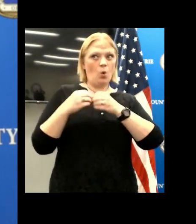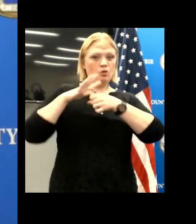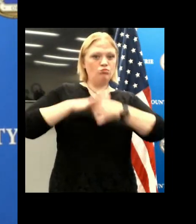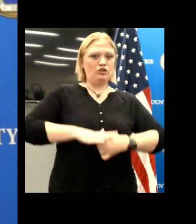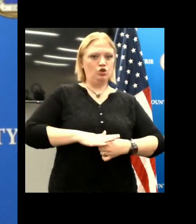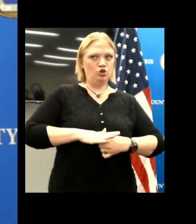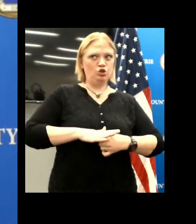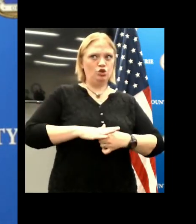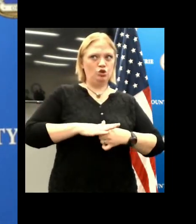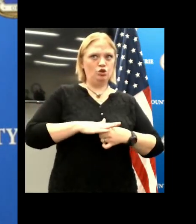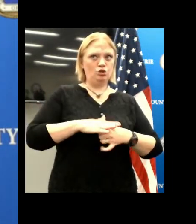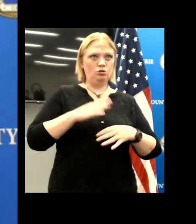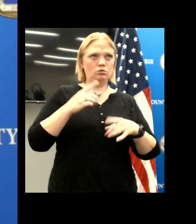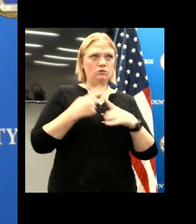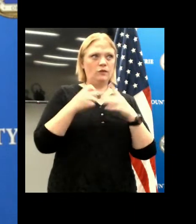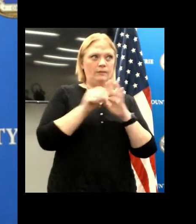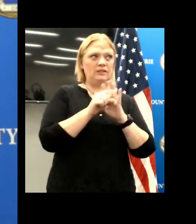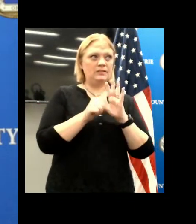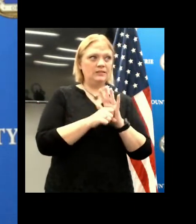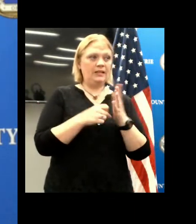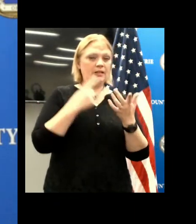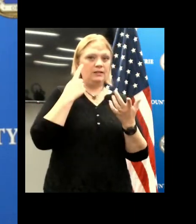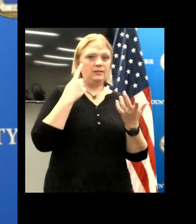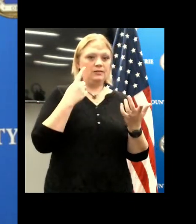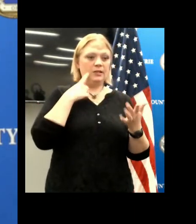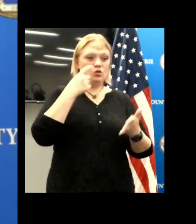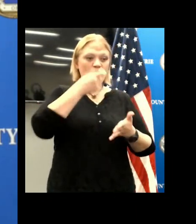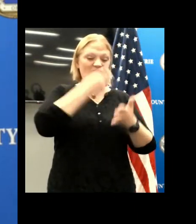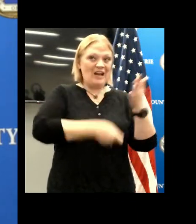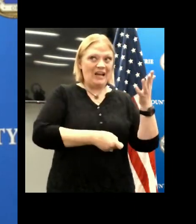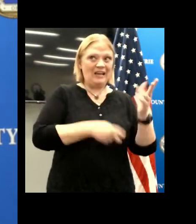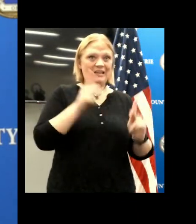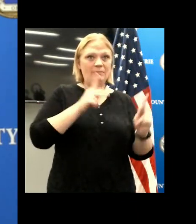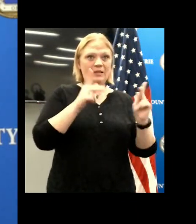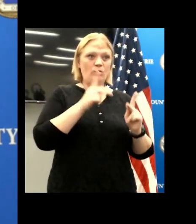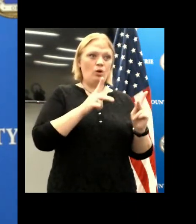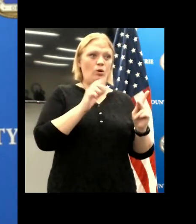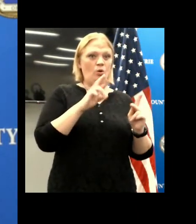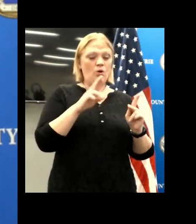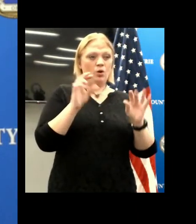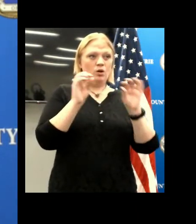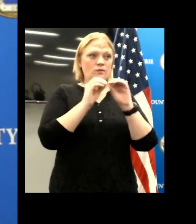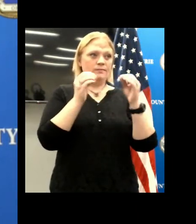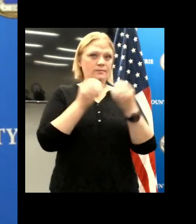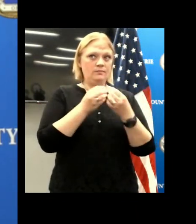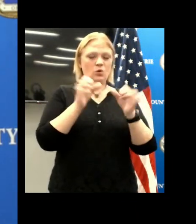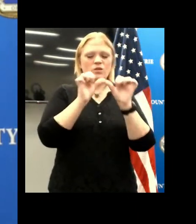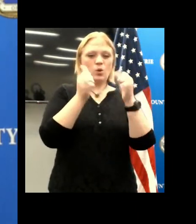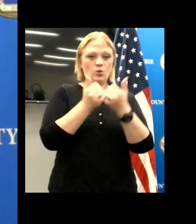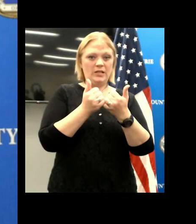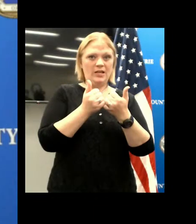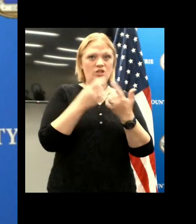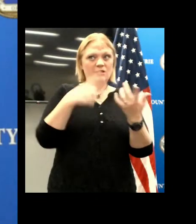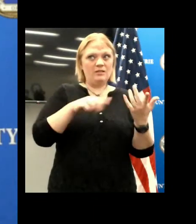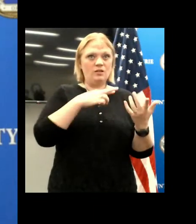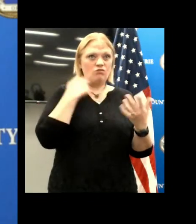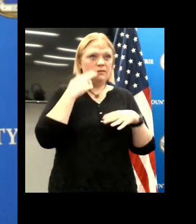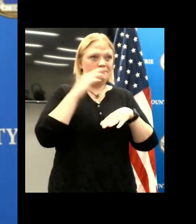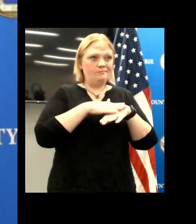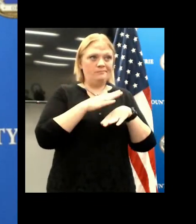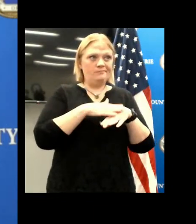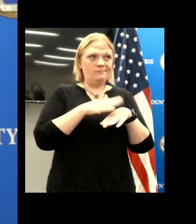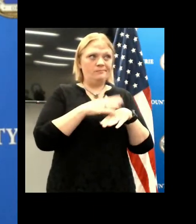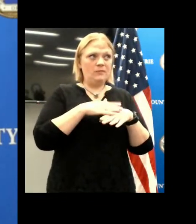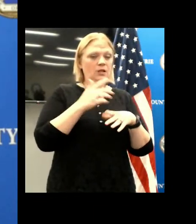state to fine, if not individuals, the associations. So that's why I warned earlier this week the associations are at risk, and a fairly